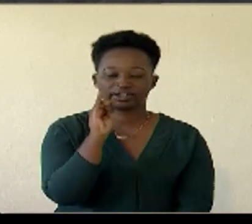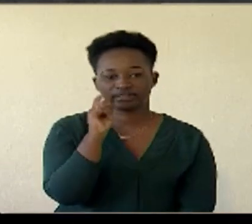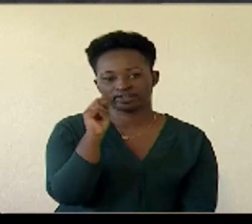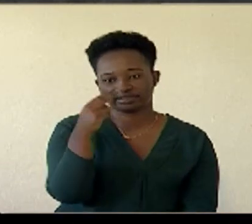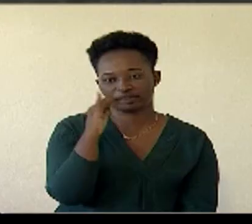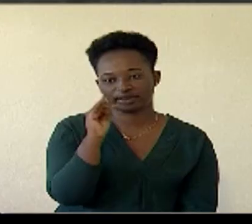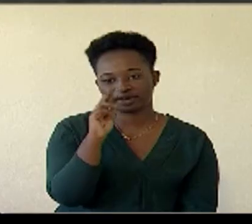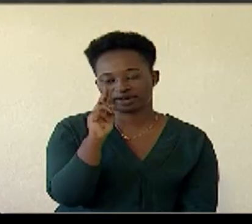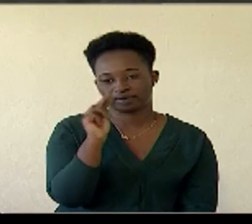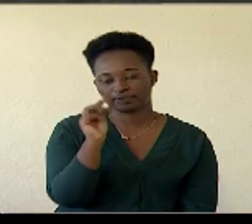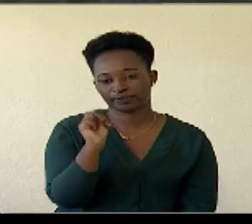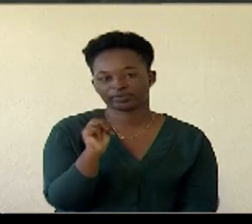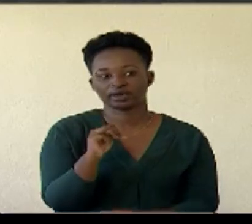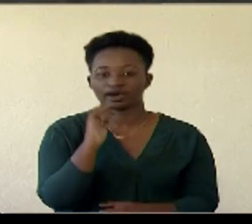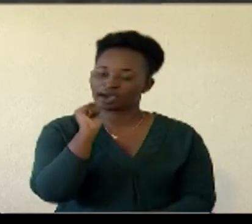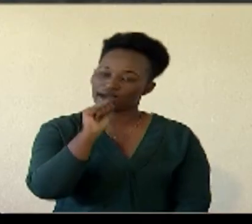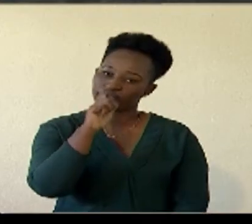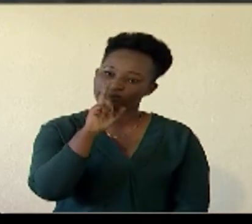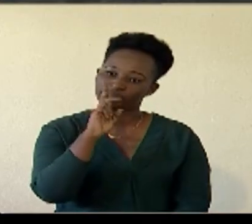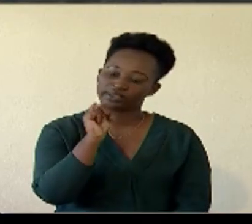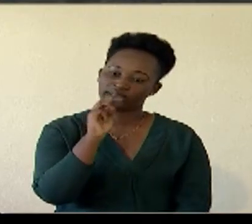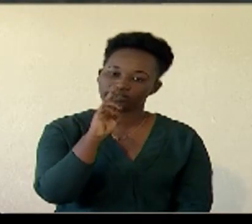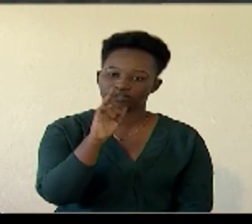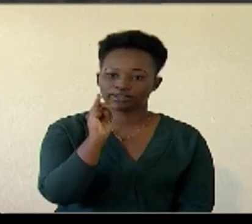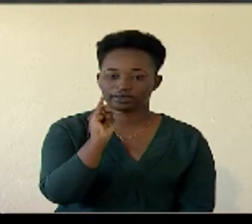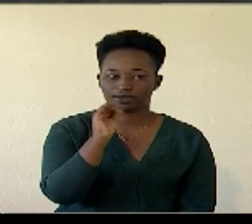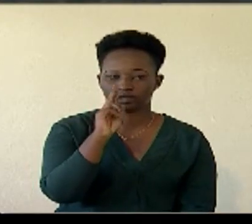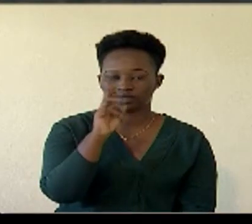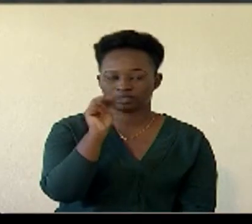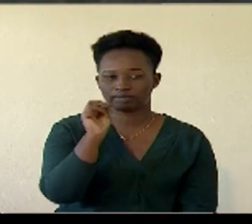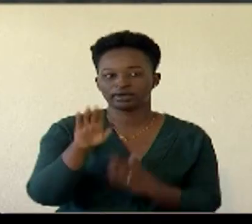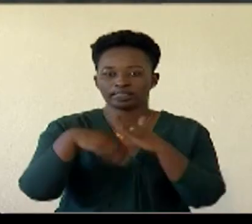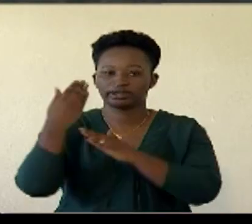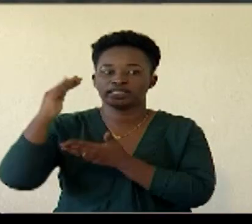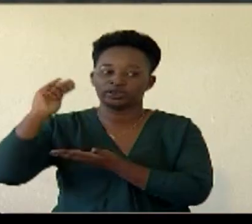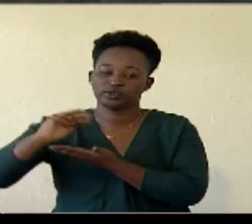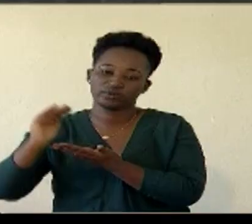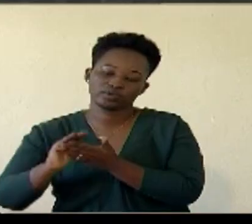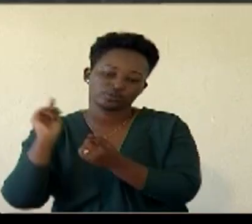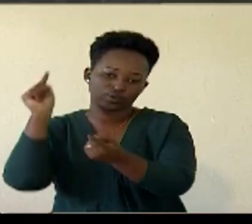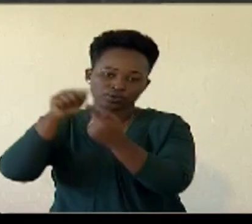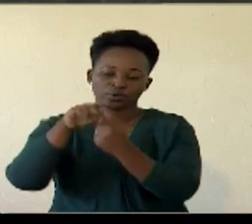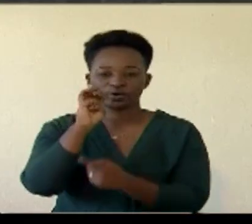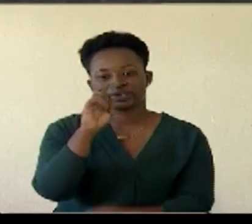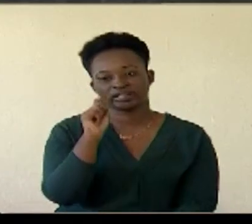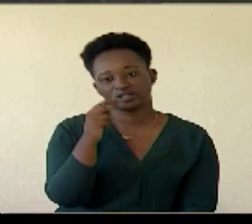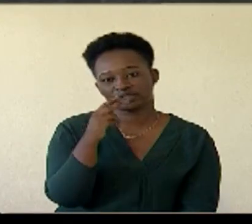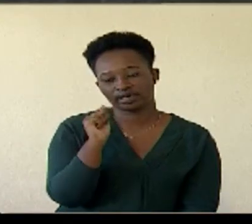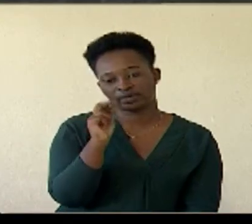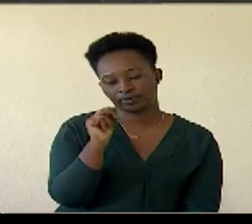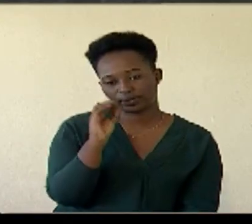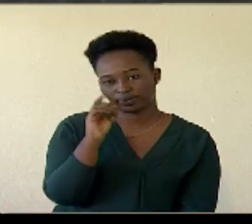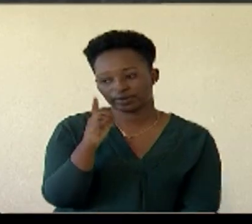ether, that is ethoxyethane is an ether, then it will be reduced to ethanol. So this benzoic